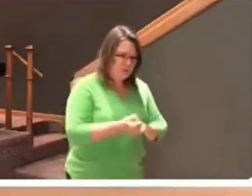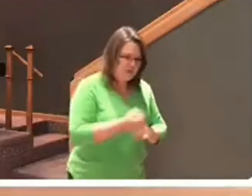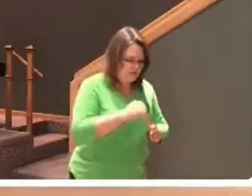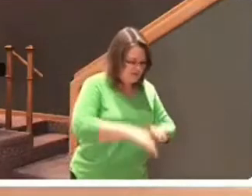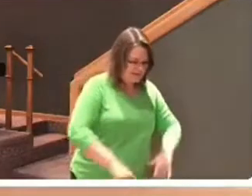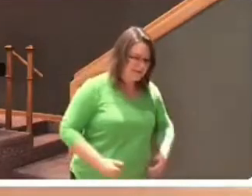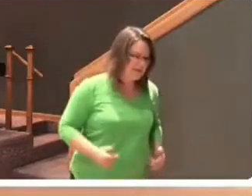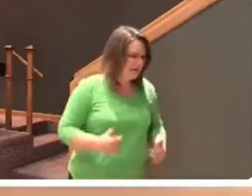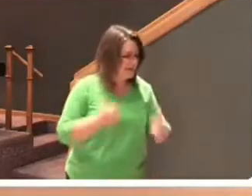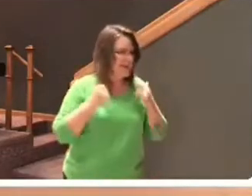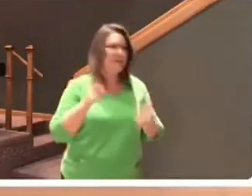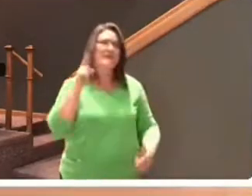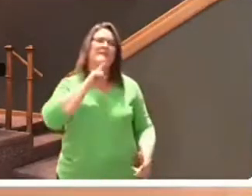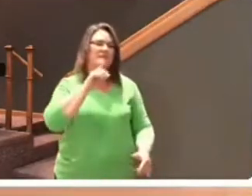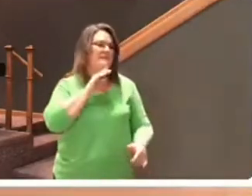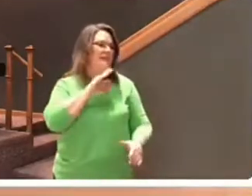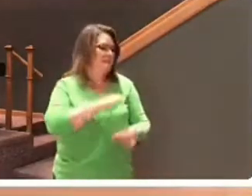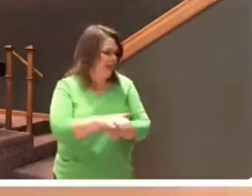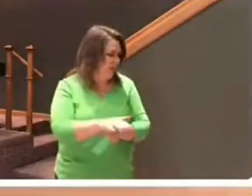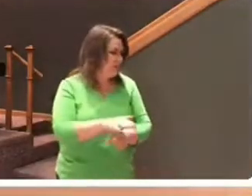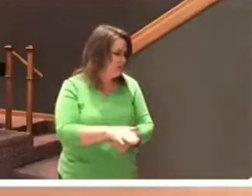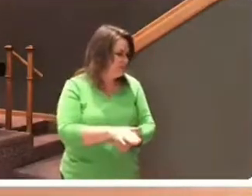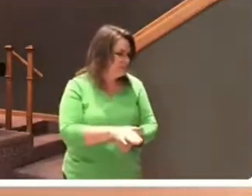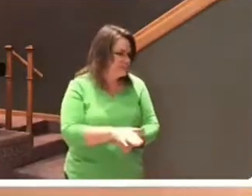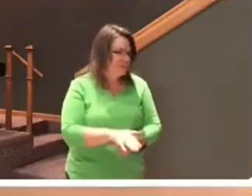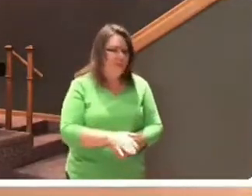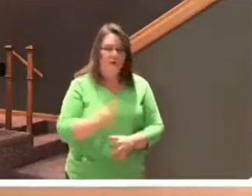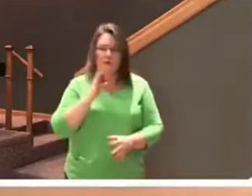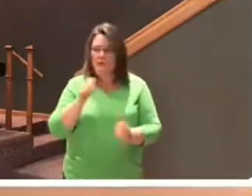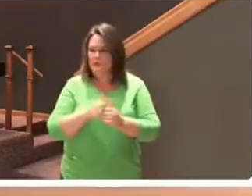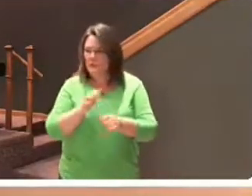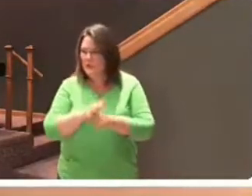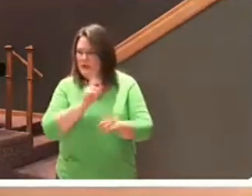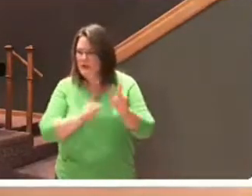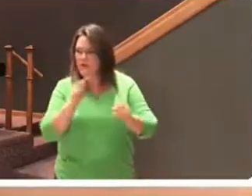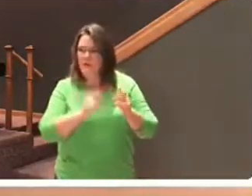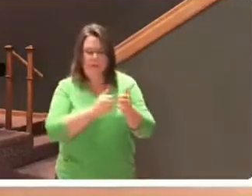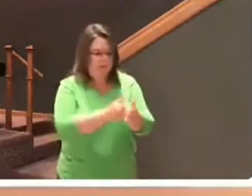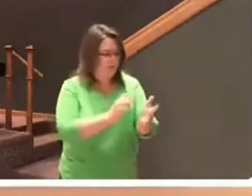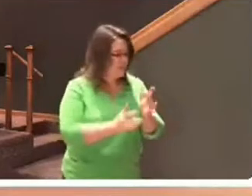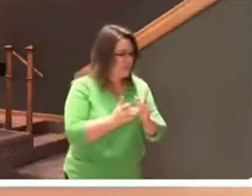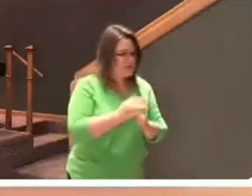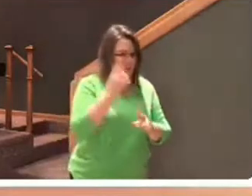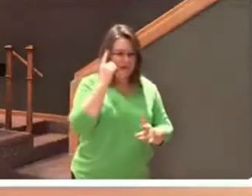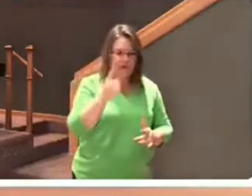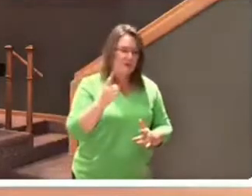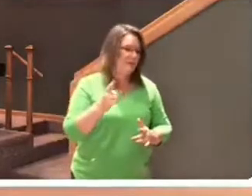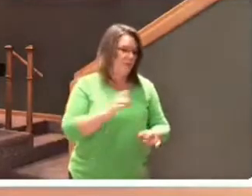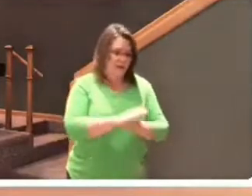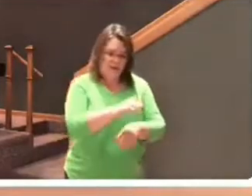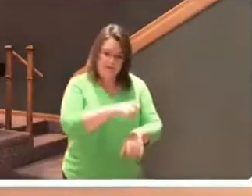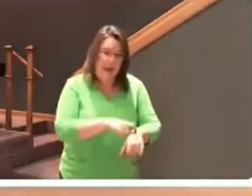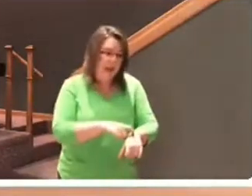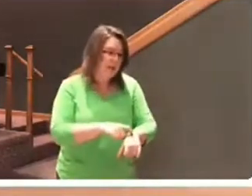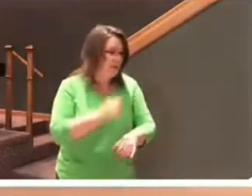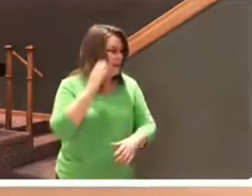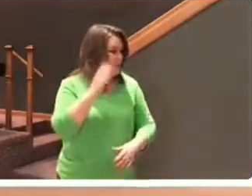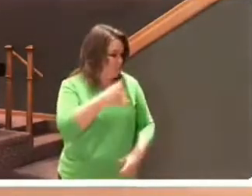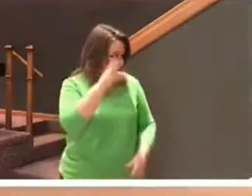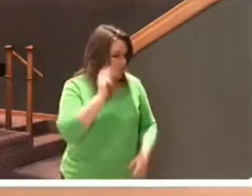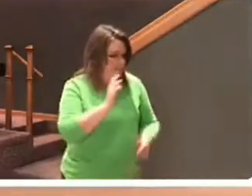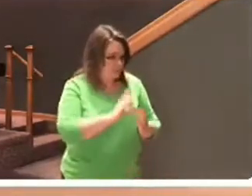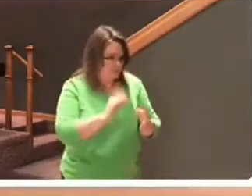this life. He is enough. You talk to enough people who have been following Jesus for enough time, you will